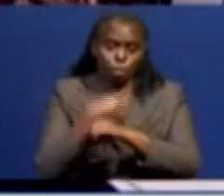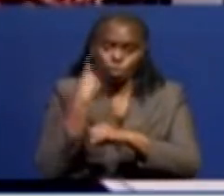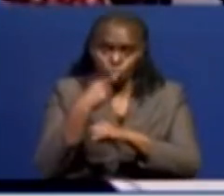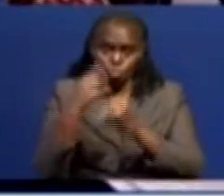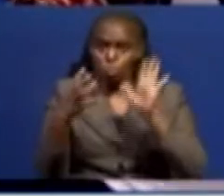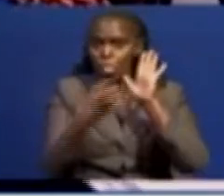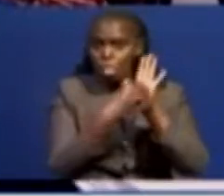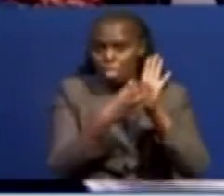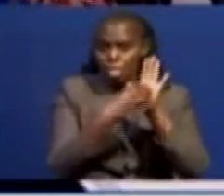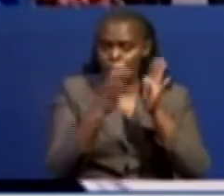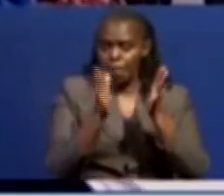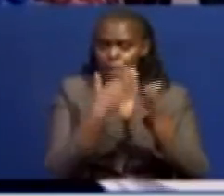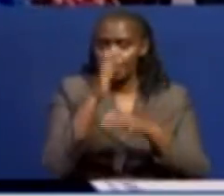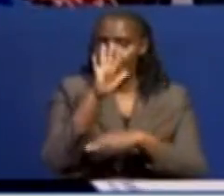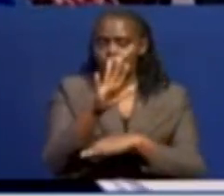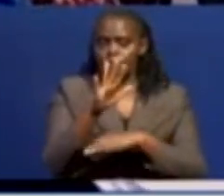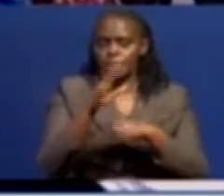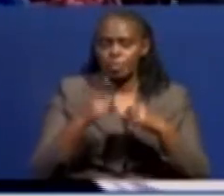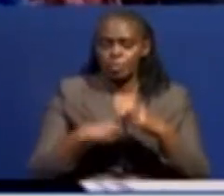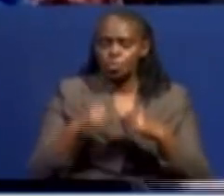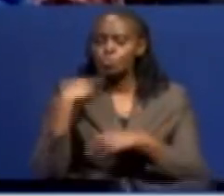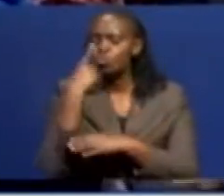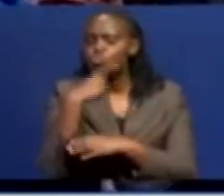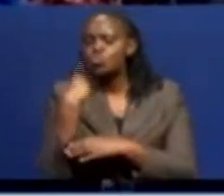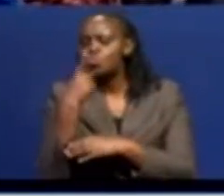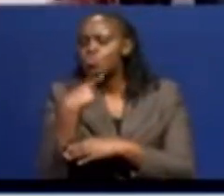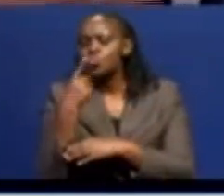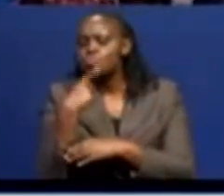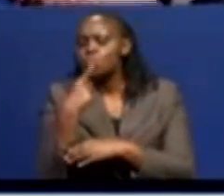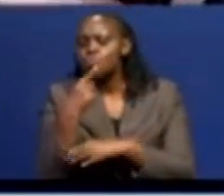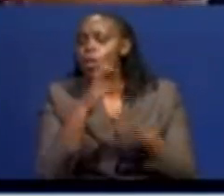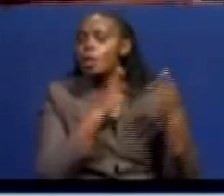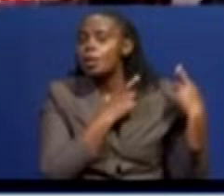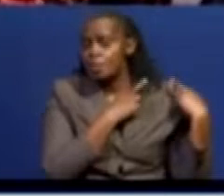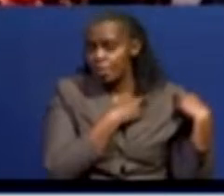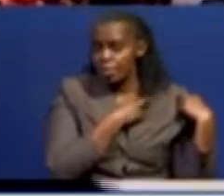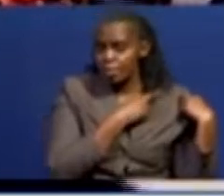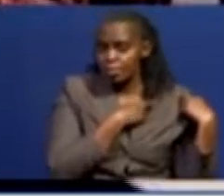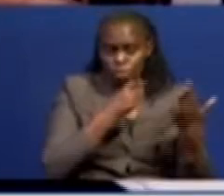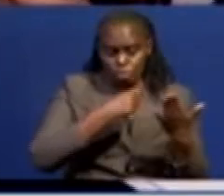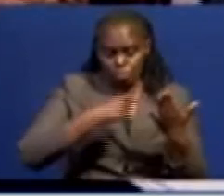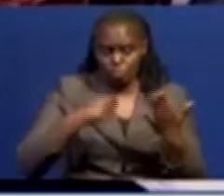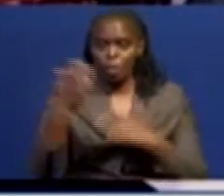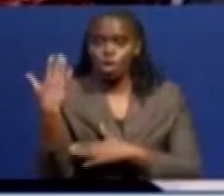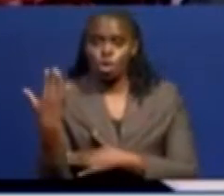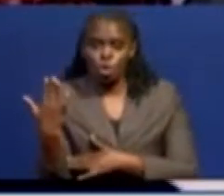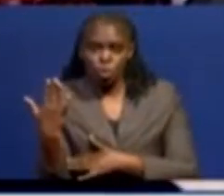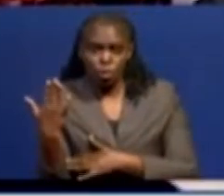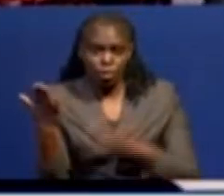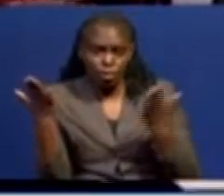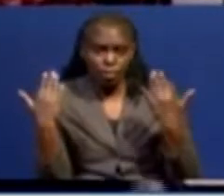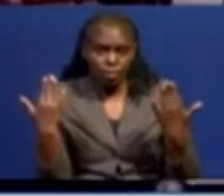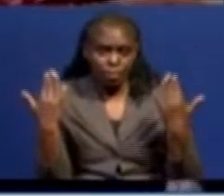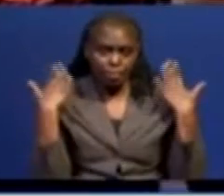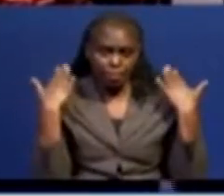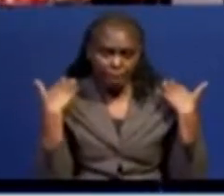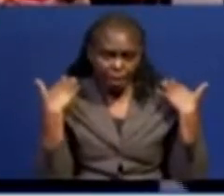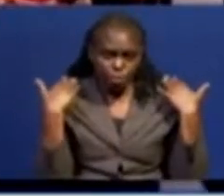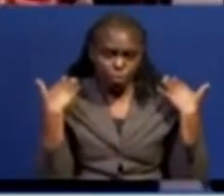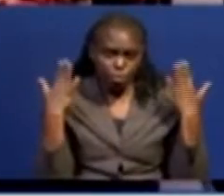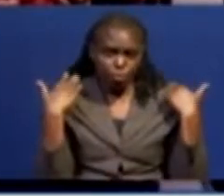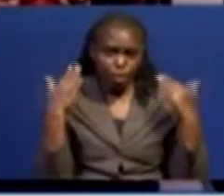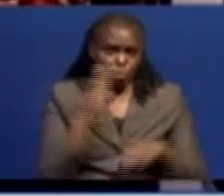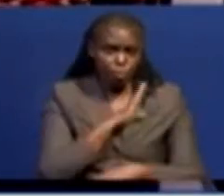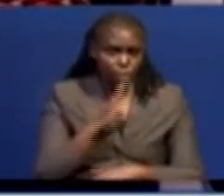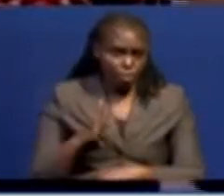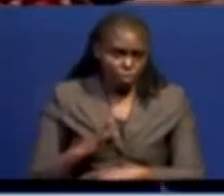the advertisement on page 46. No, I'm asking, who is the author of this document? Is it Meru